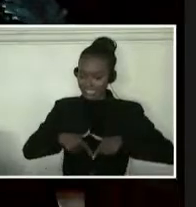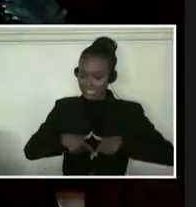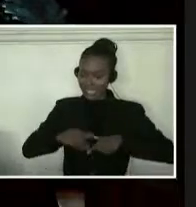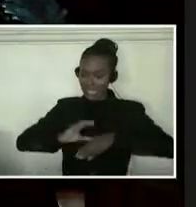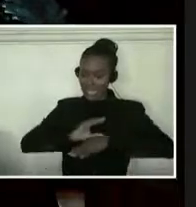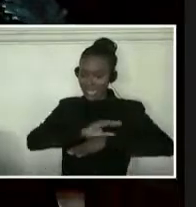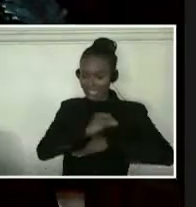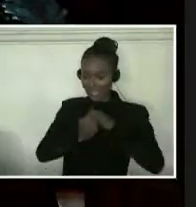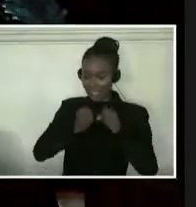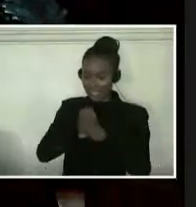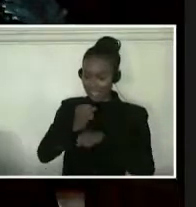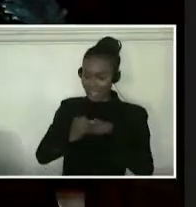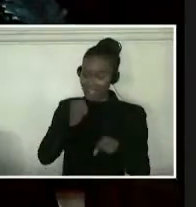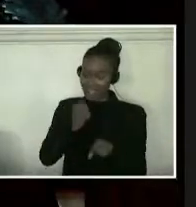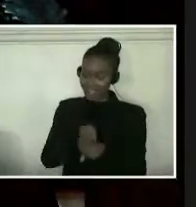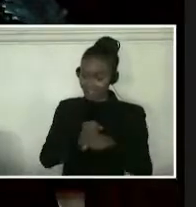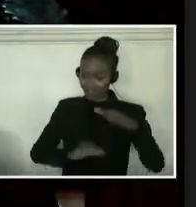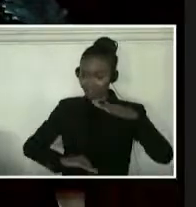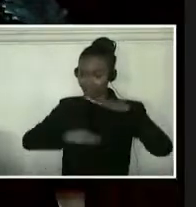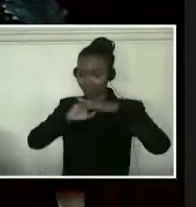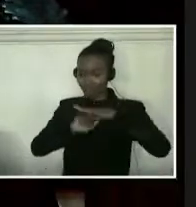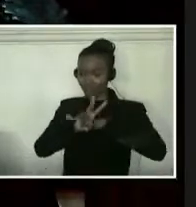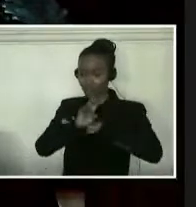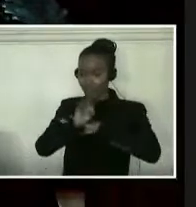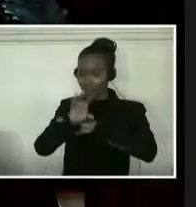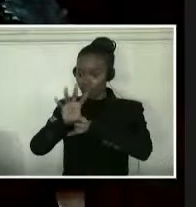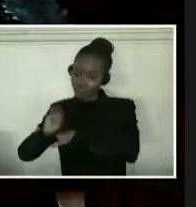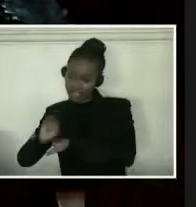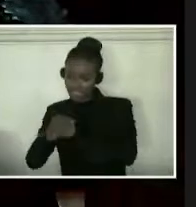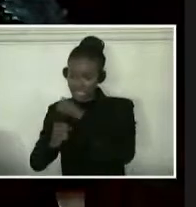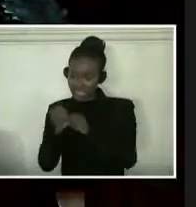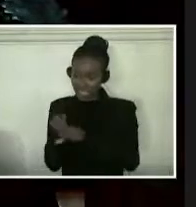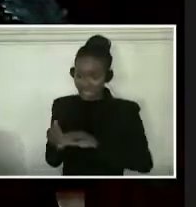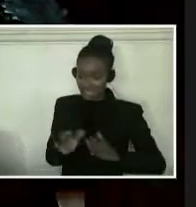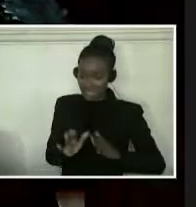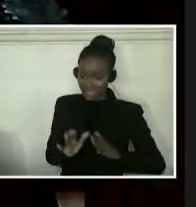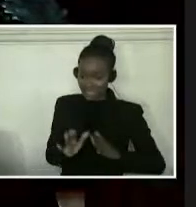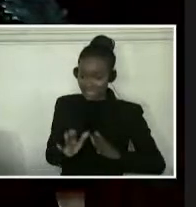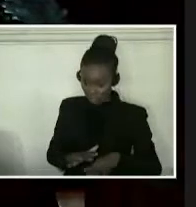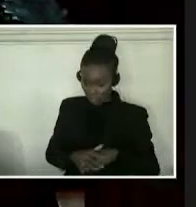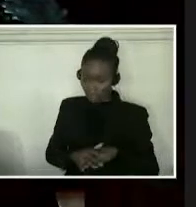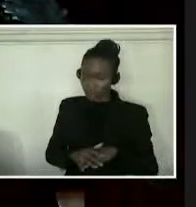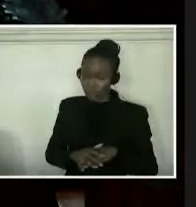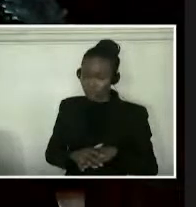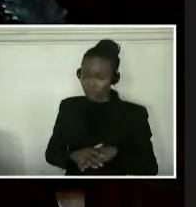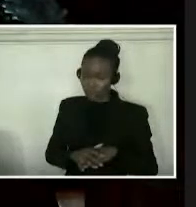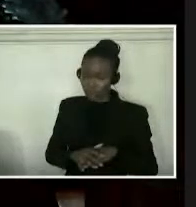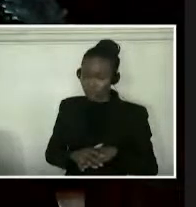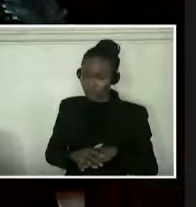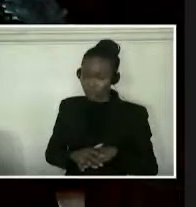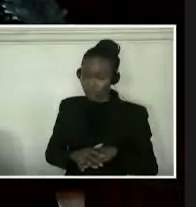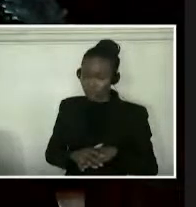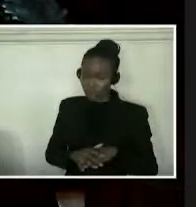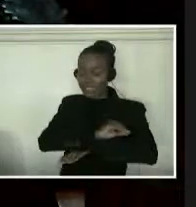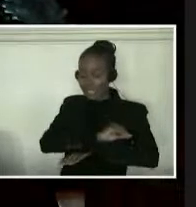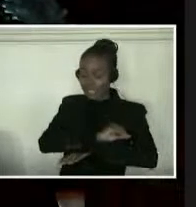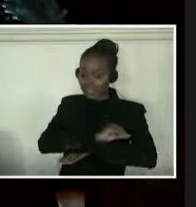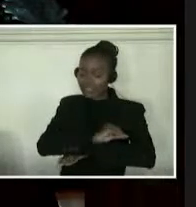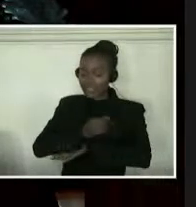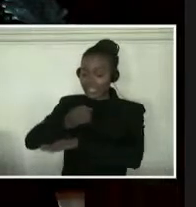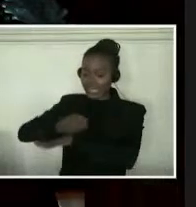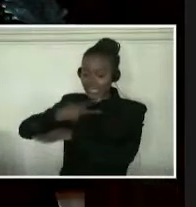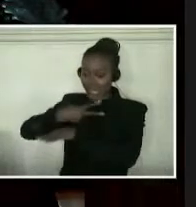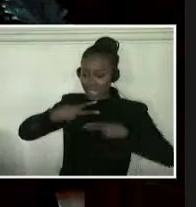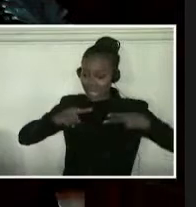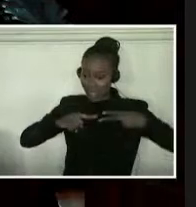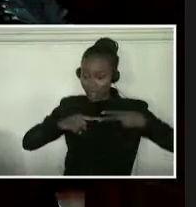500 of them end up dying each and every year cervical cancer which is the second most common second most common after breast